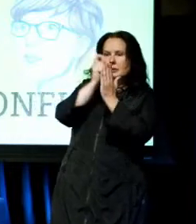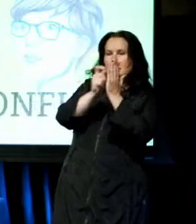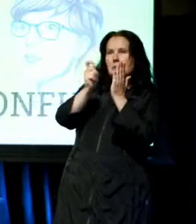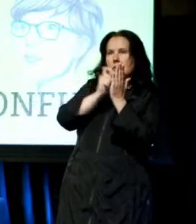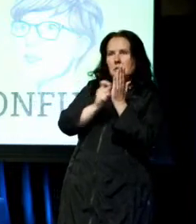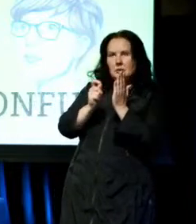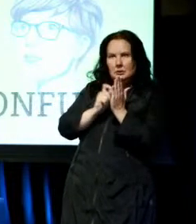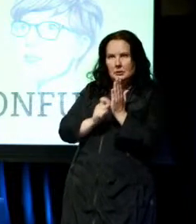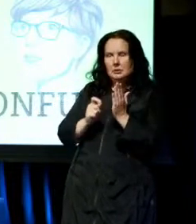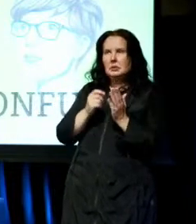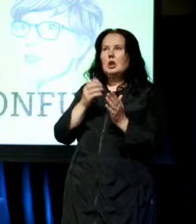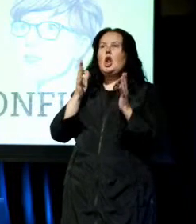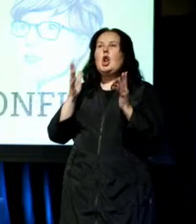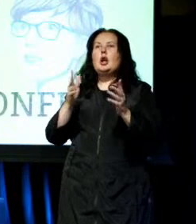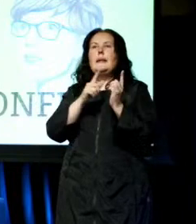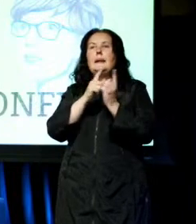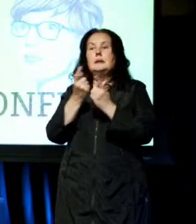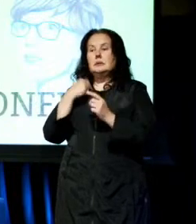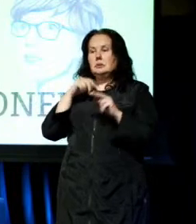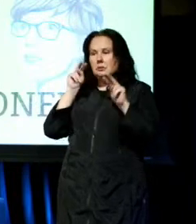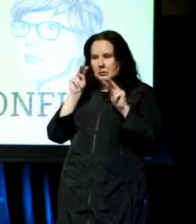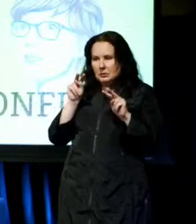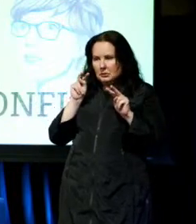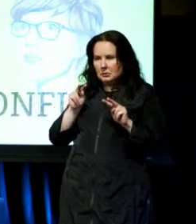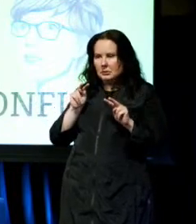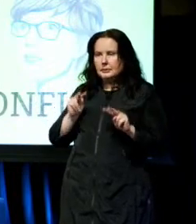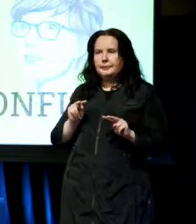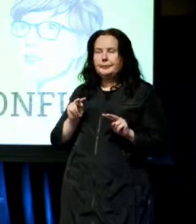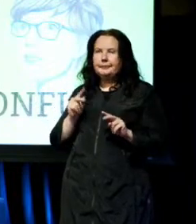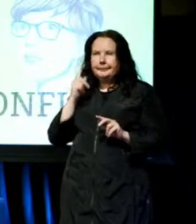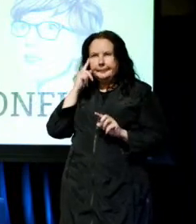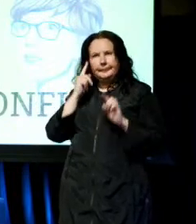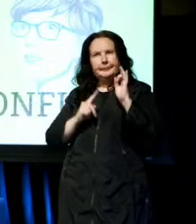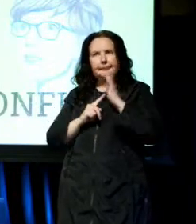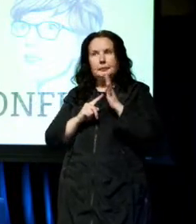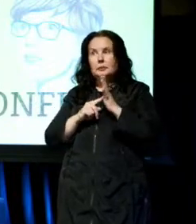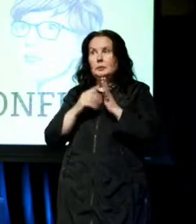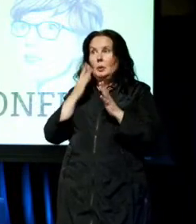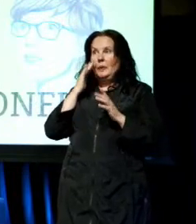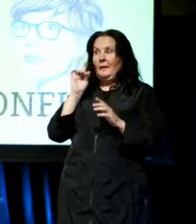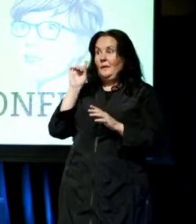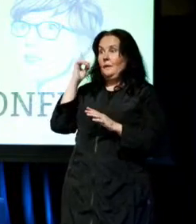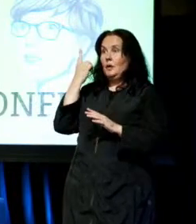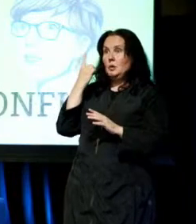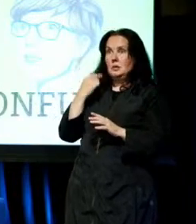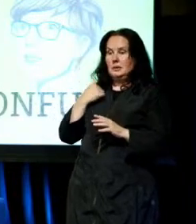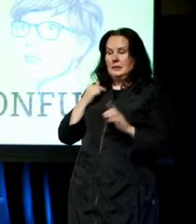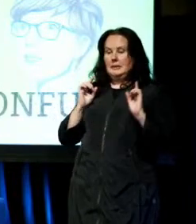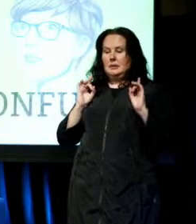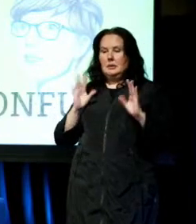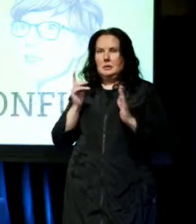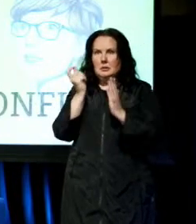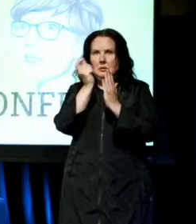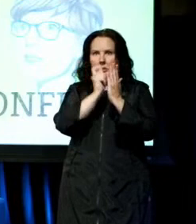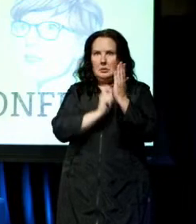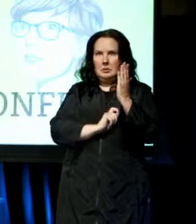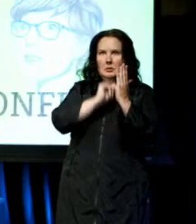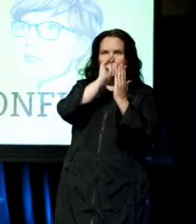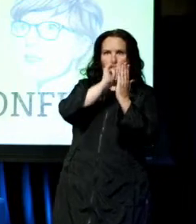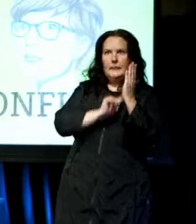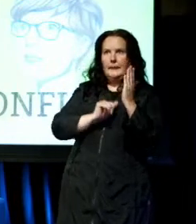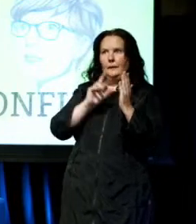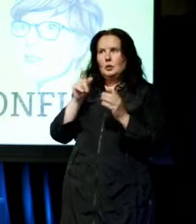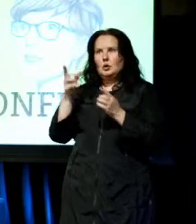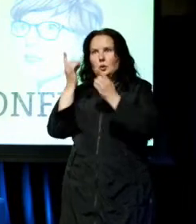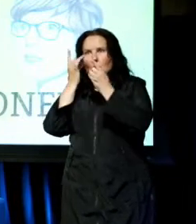but a lot of the things I've looked at where, you know, you're entry level and you're just getting started out writing for a show, you know, you've got to